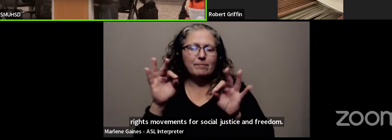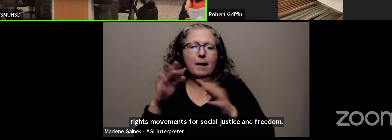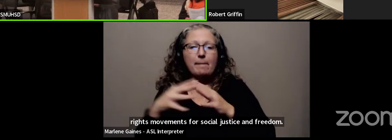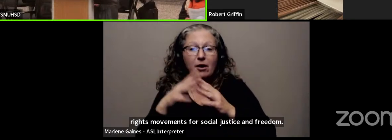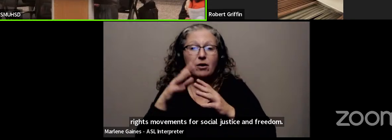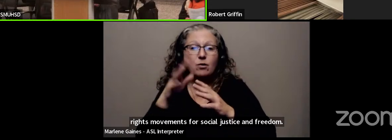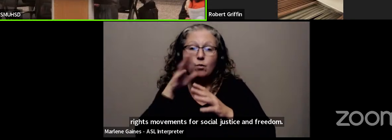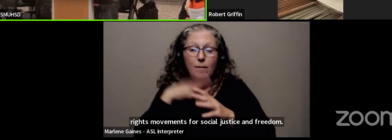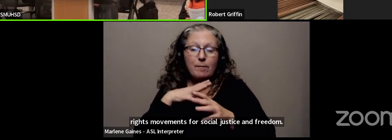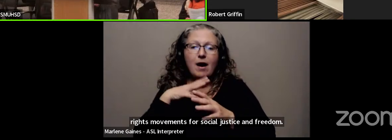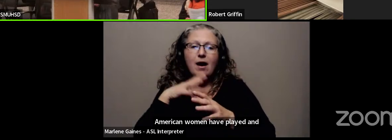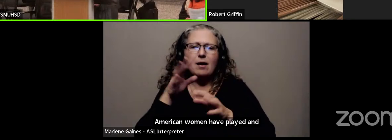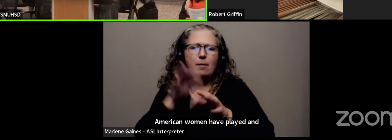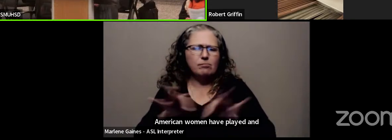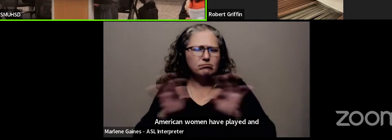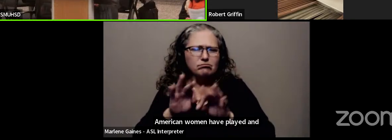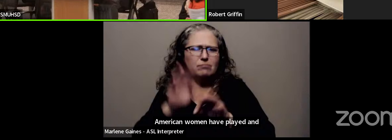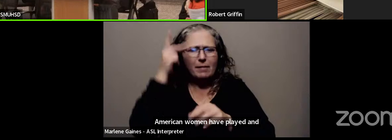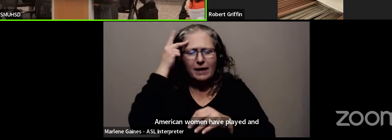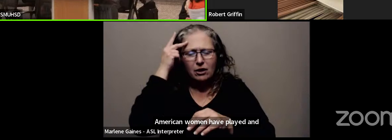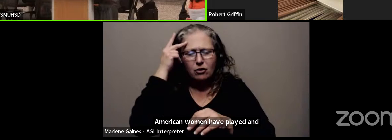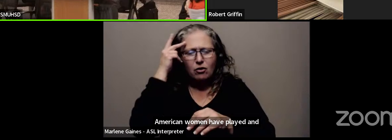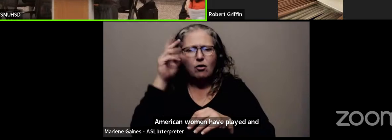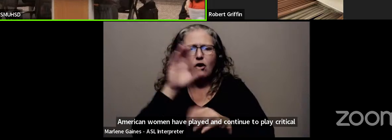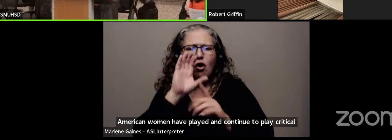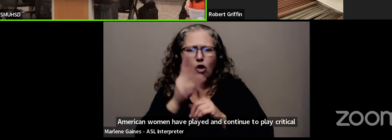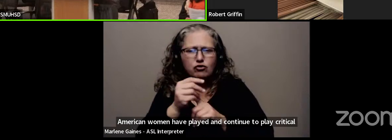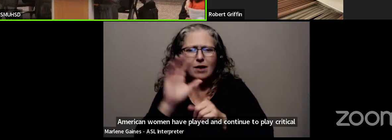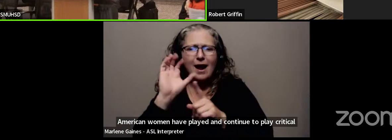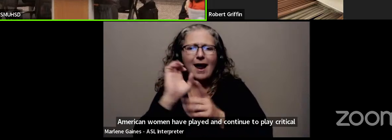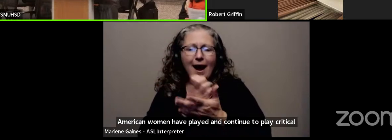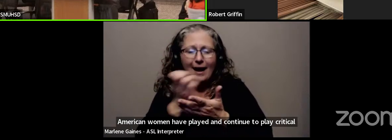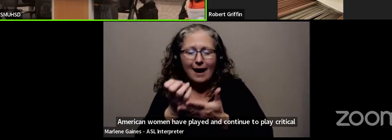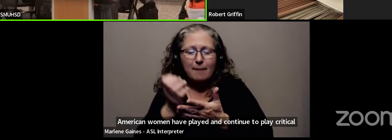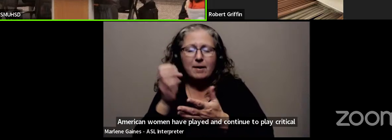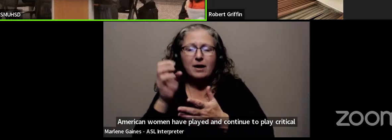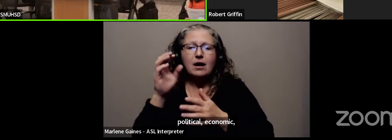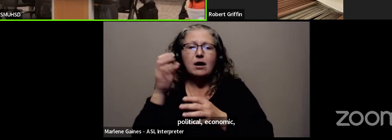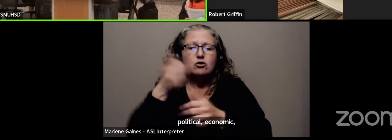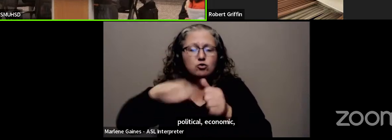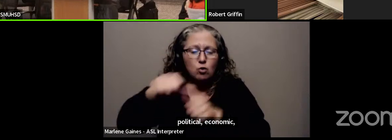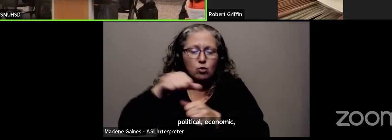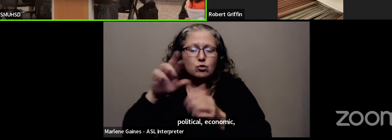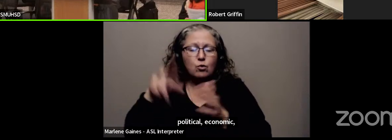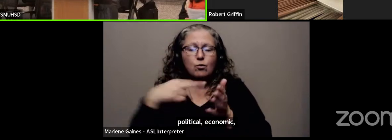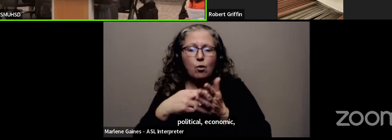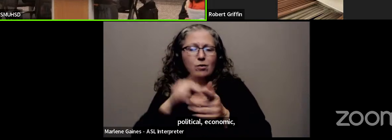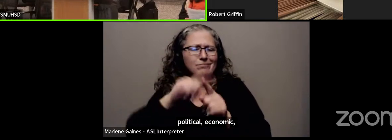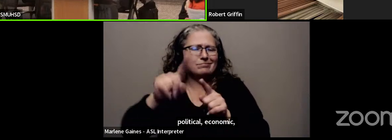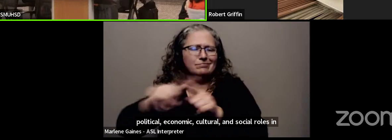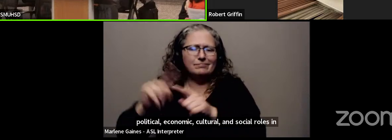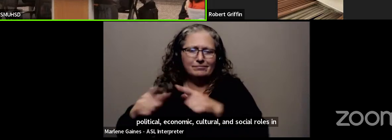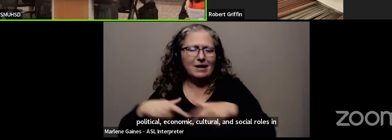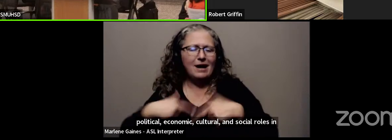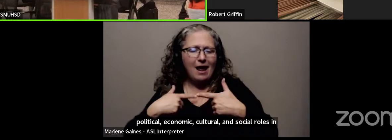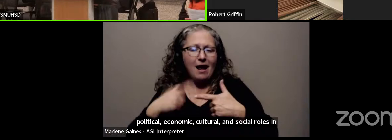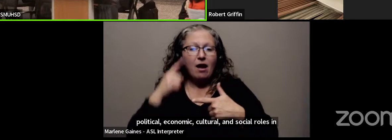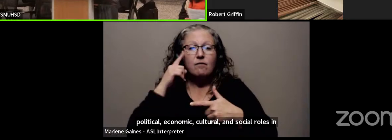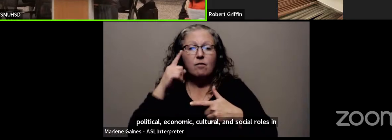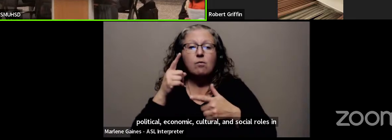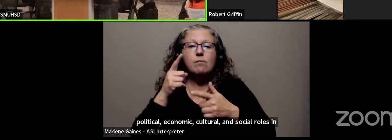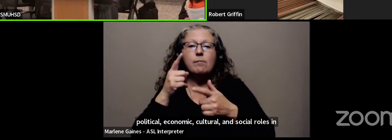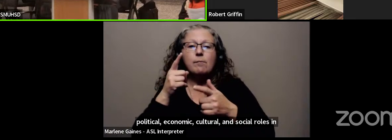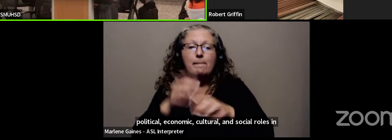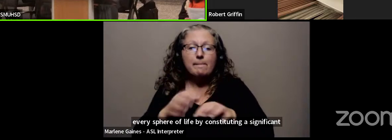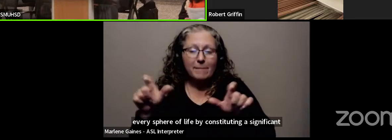play critical political, economic, cultural, and social roles in every sphere of life by constituting a significant